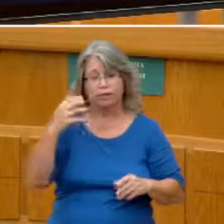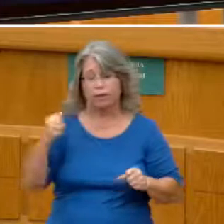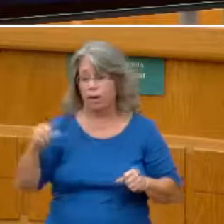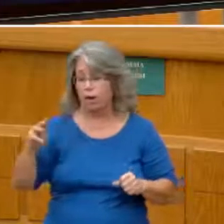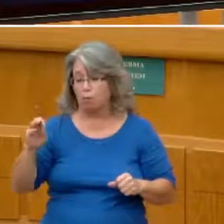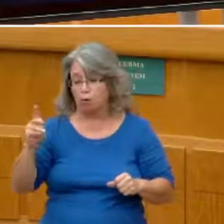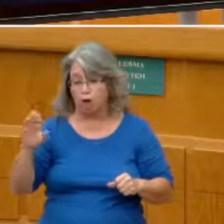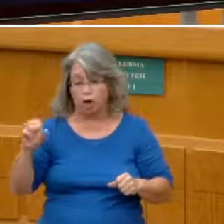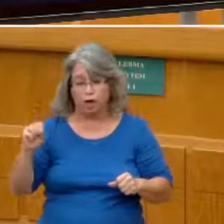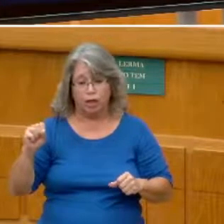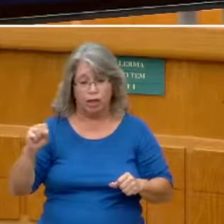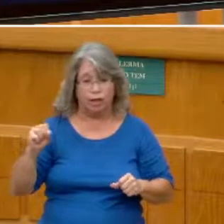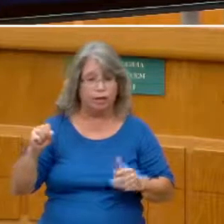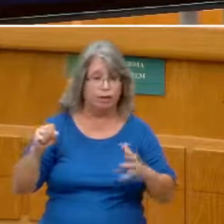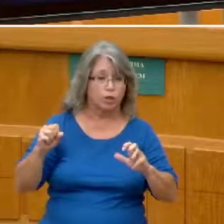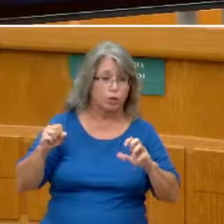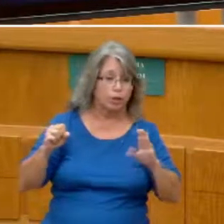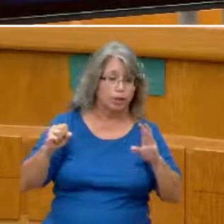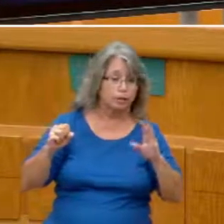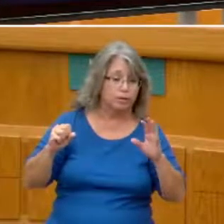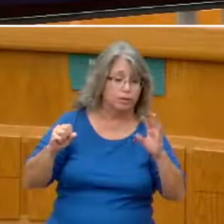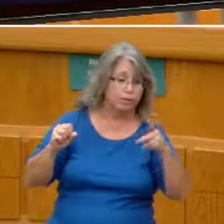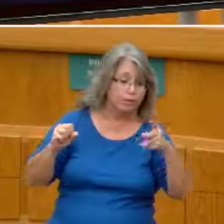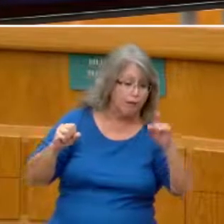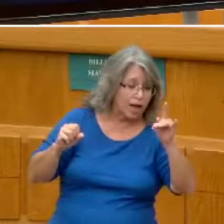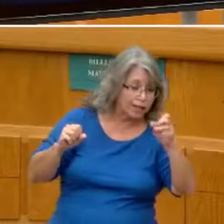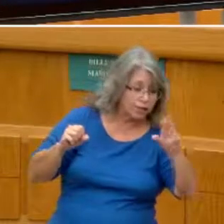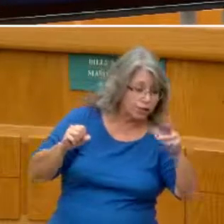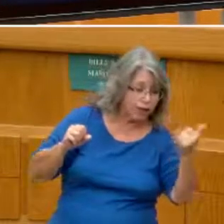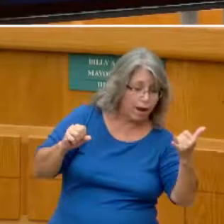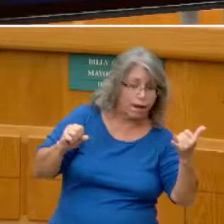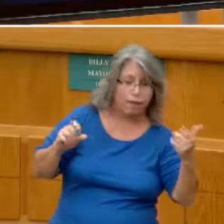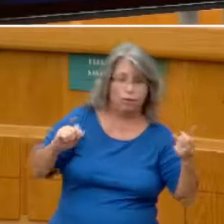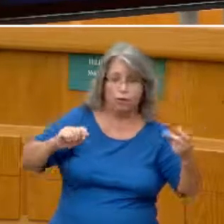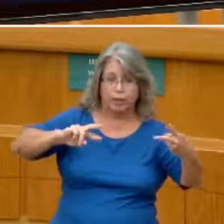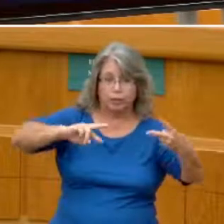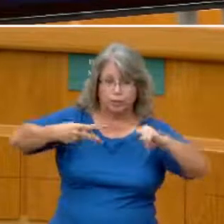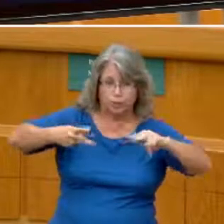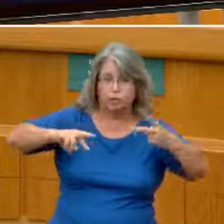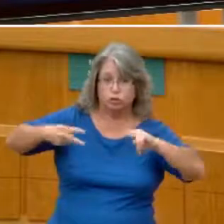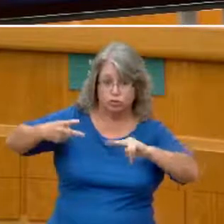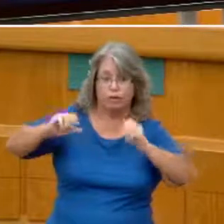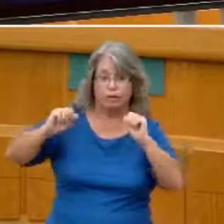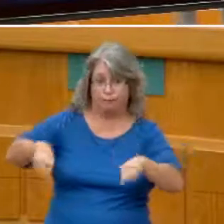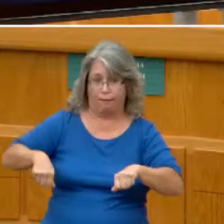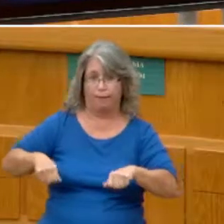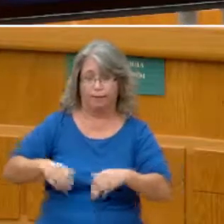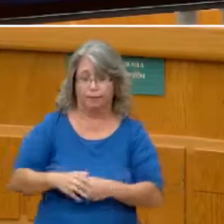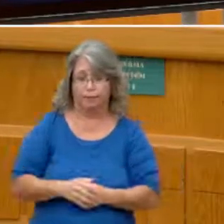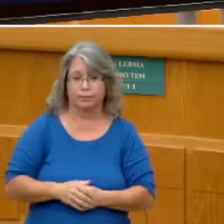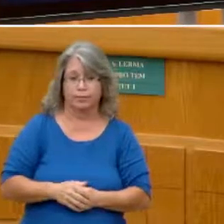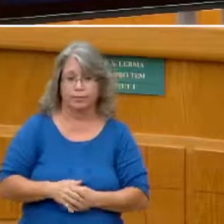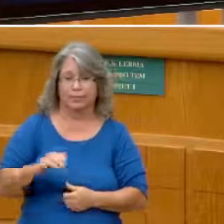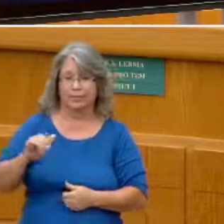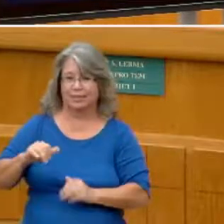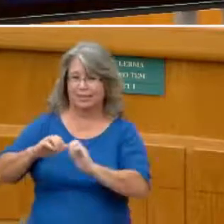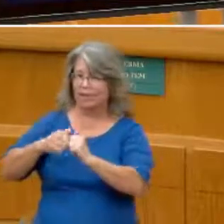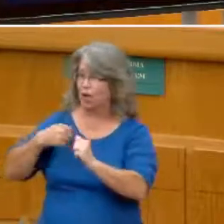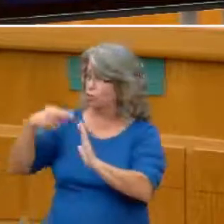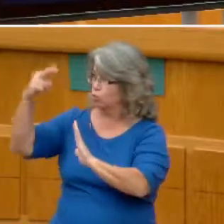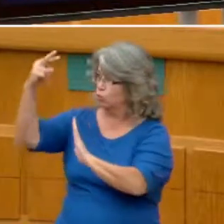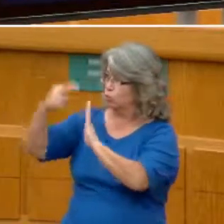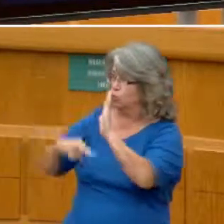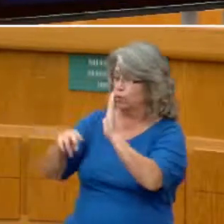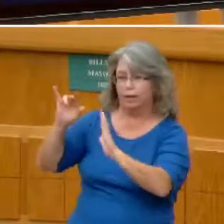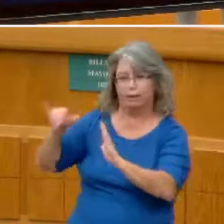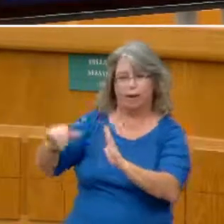two, three Pfizers, and then 6 months later, you can get a Moderna or a J&J. And so this is how you read this graph. I just wanted to make